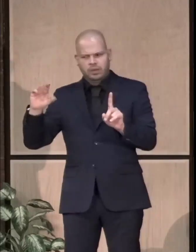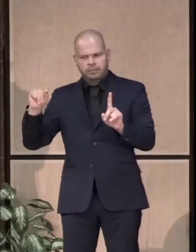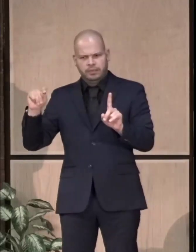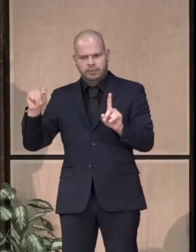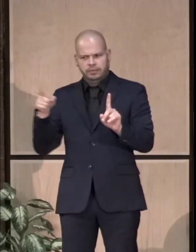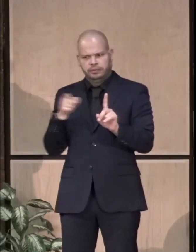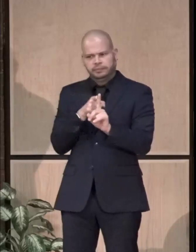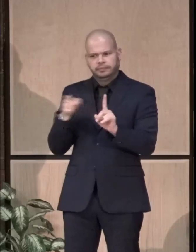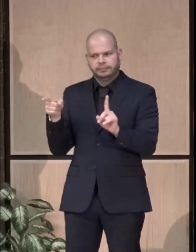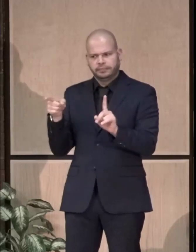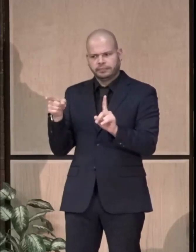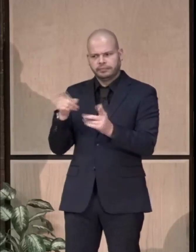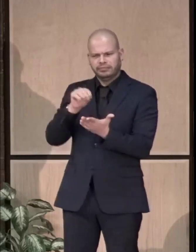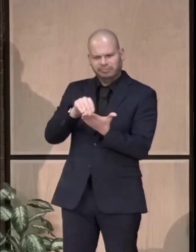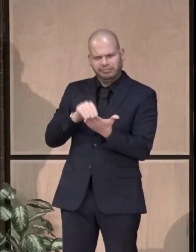Card missed, right?